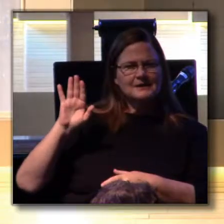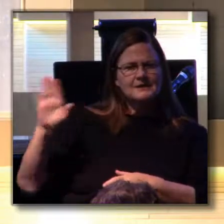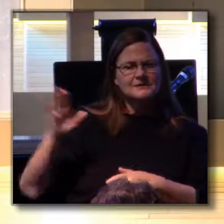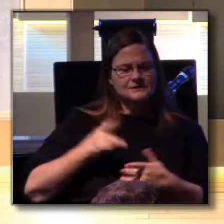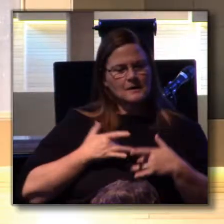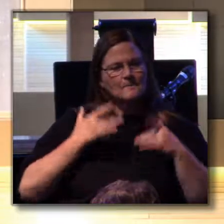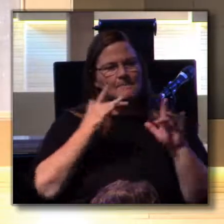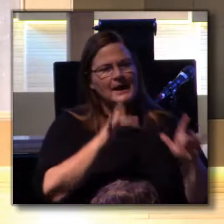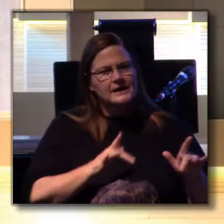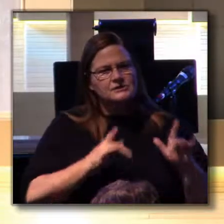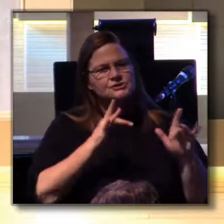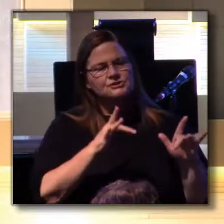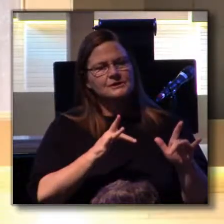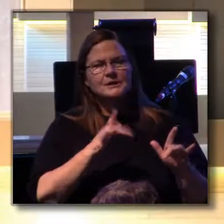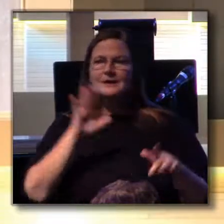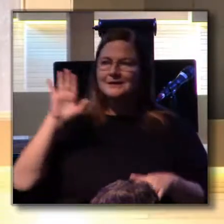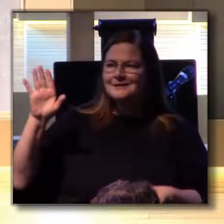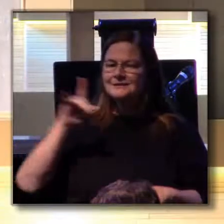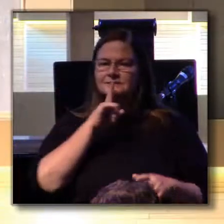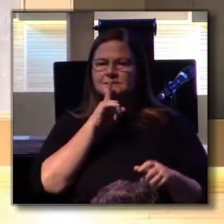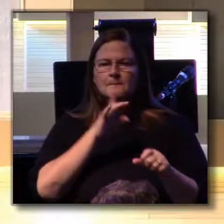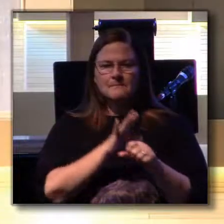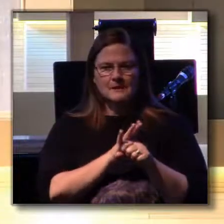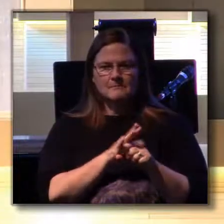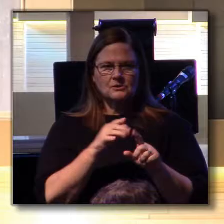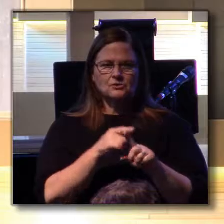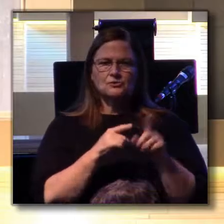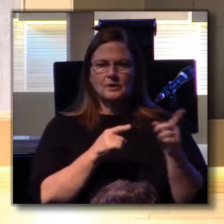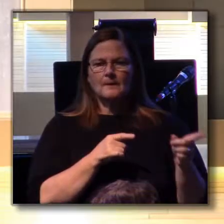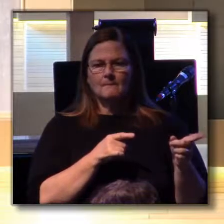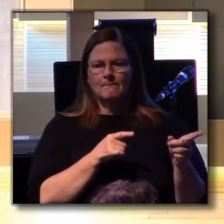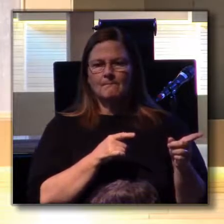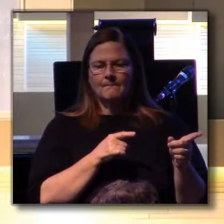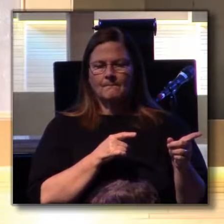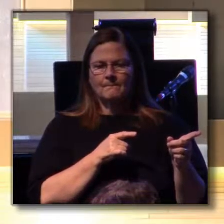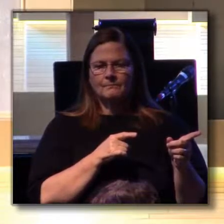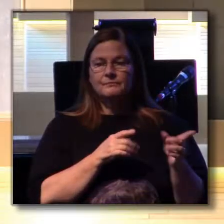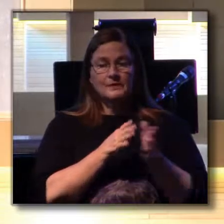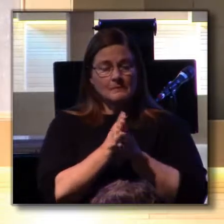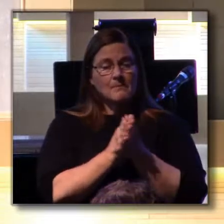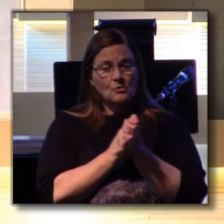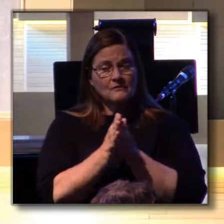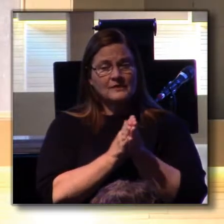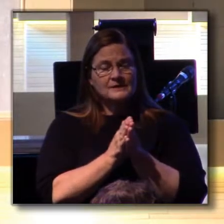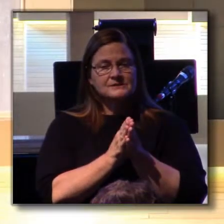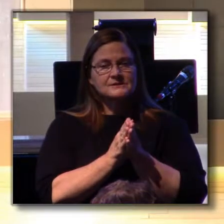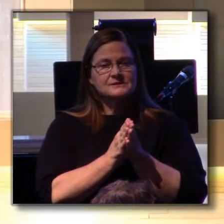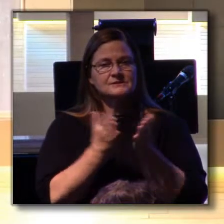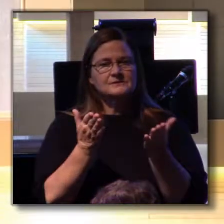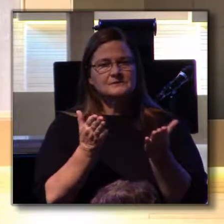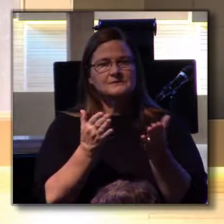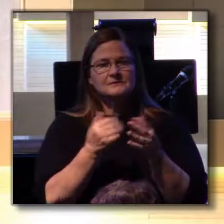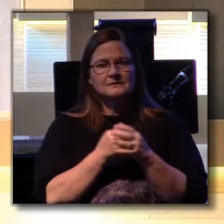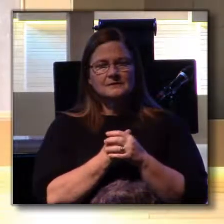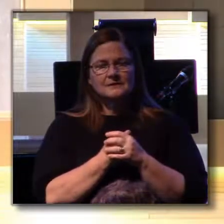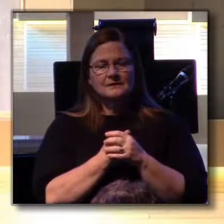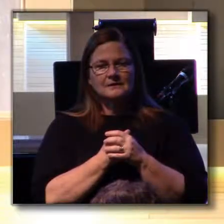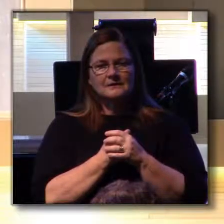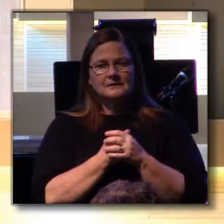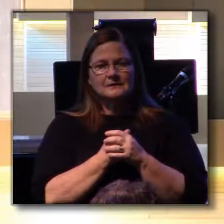compassion, his commitment to him that motivates this rather